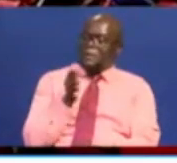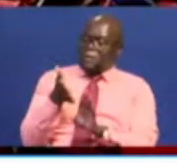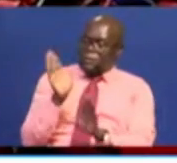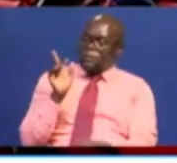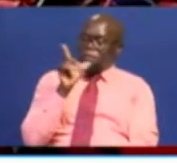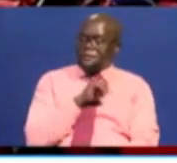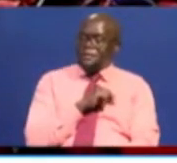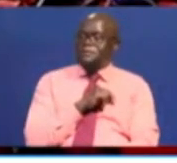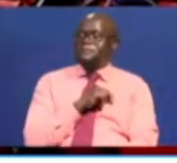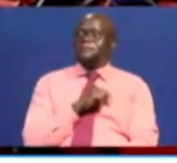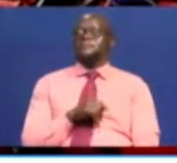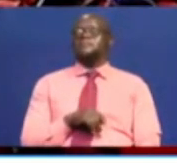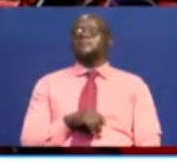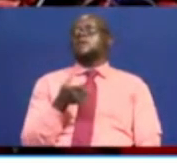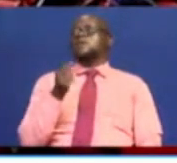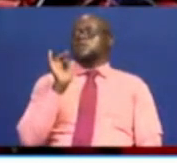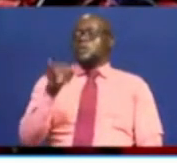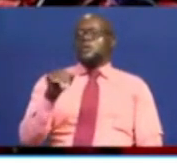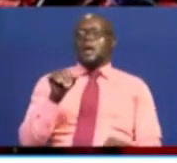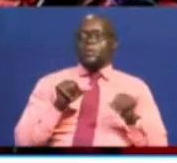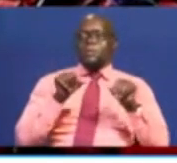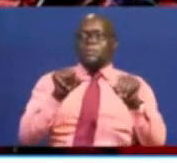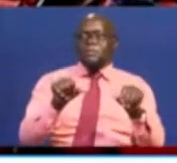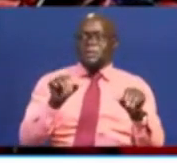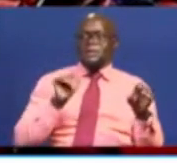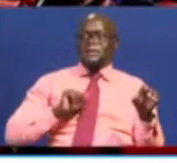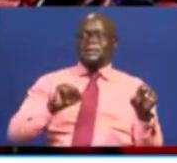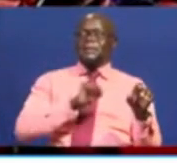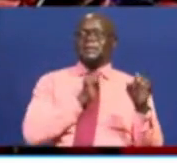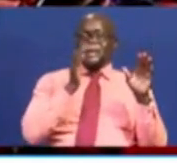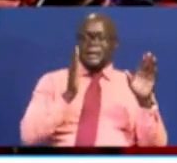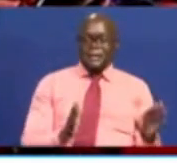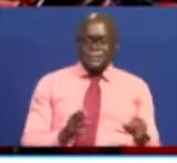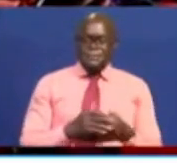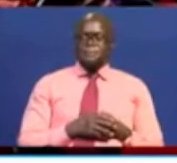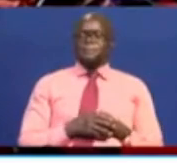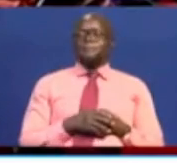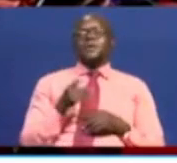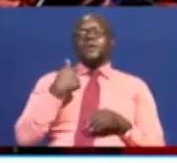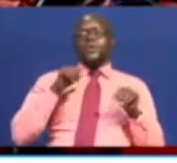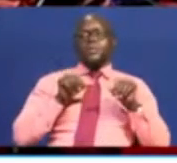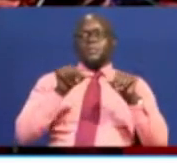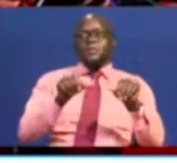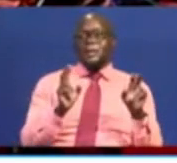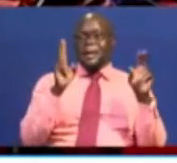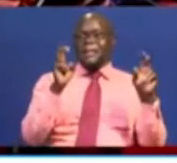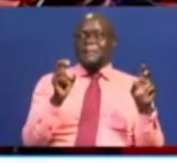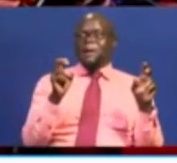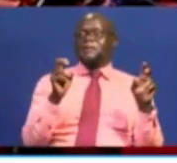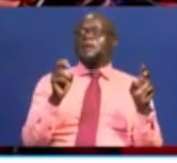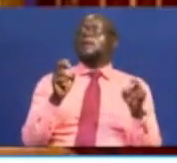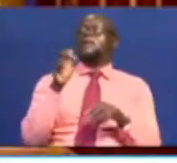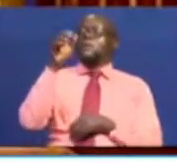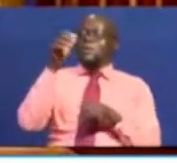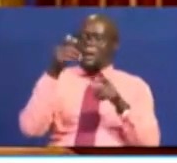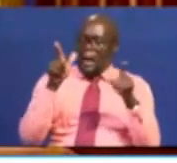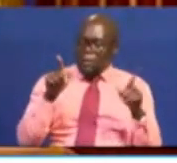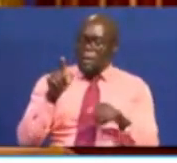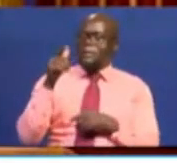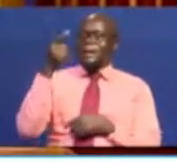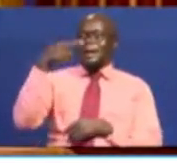he withdrew. So can we proceed, senators? Let us proceed. The matter was parliamentary